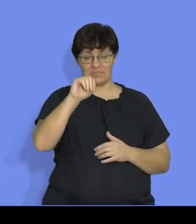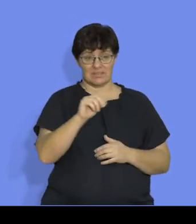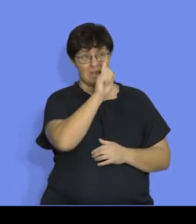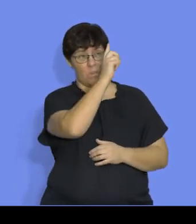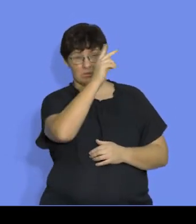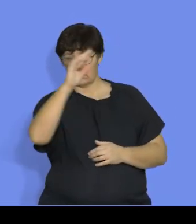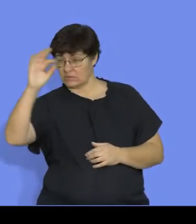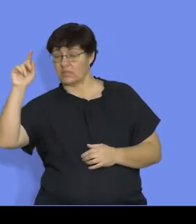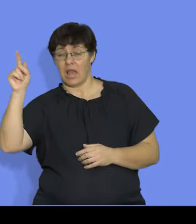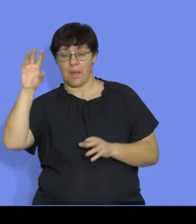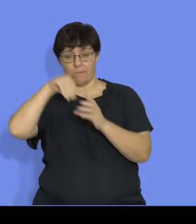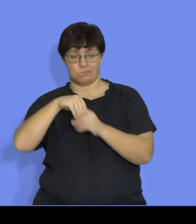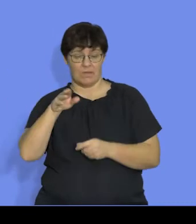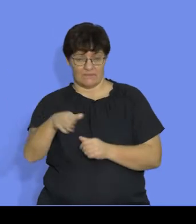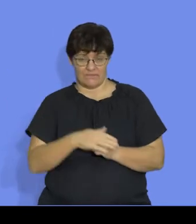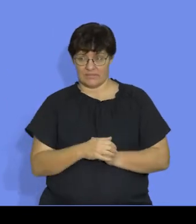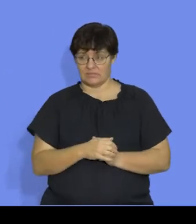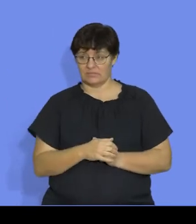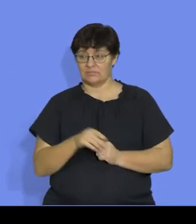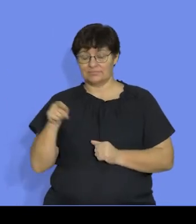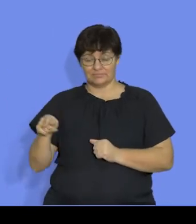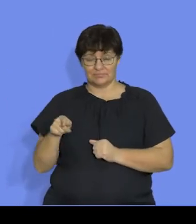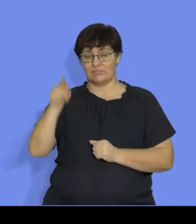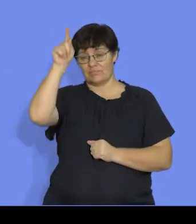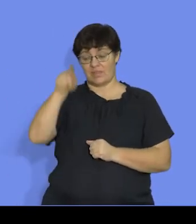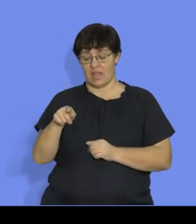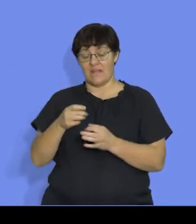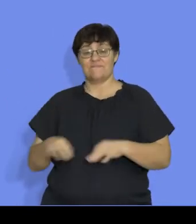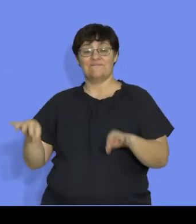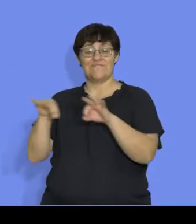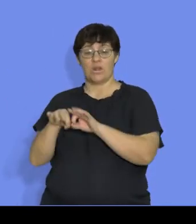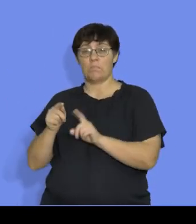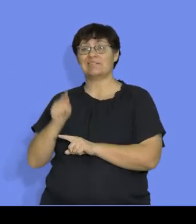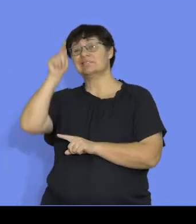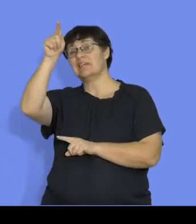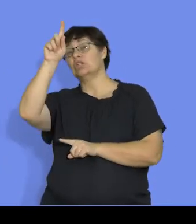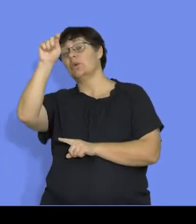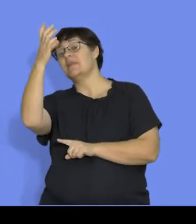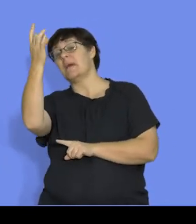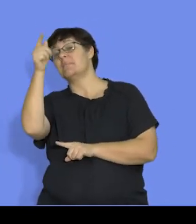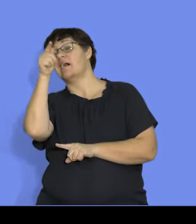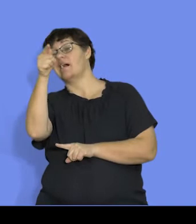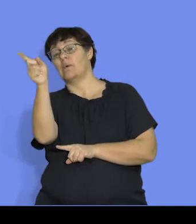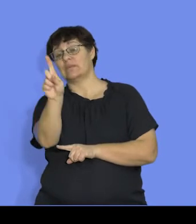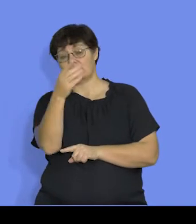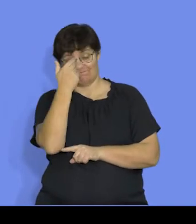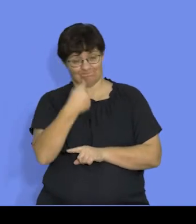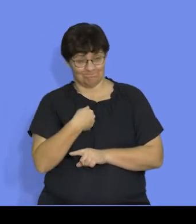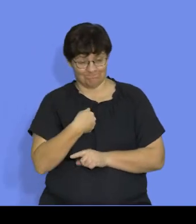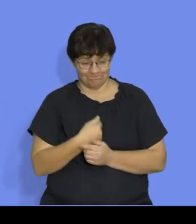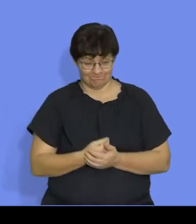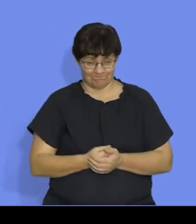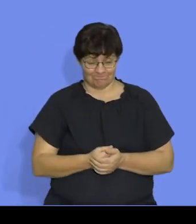the sequence. So I know that this is the value of the last term, but I want to know what is the